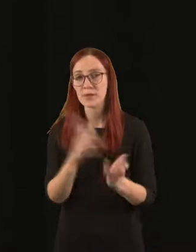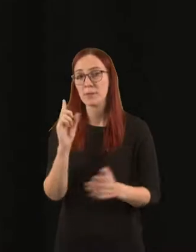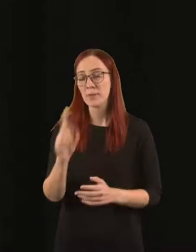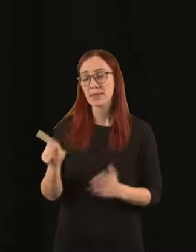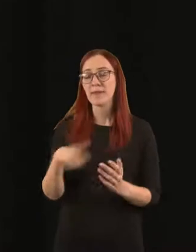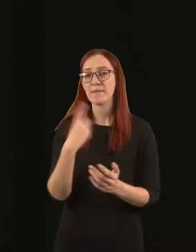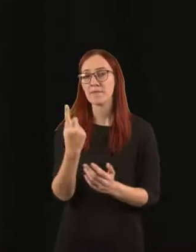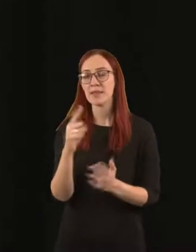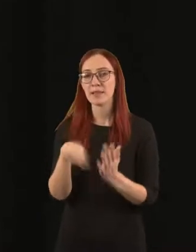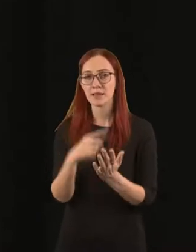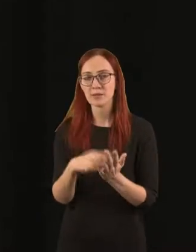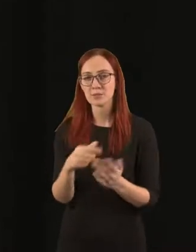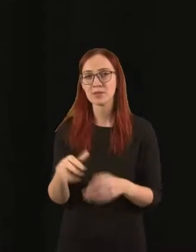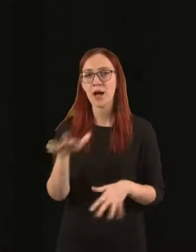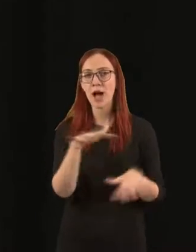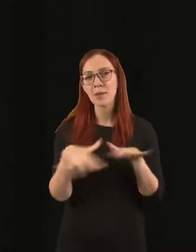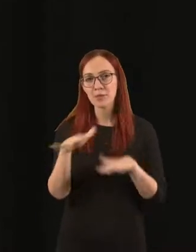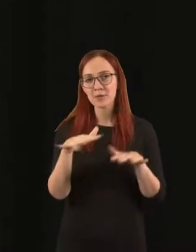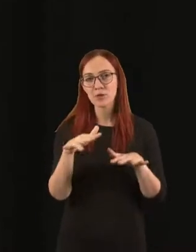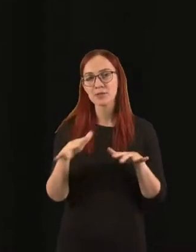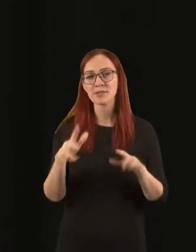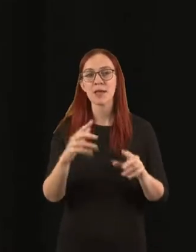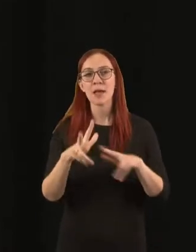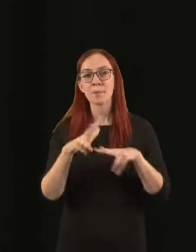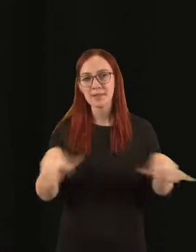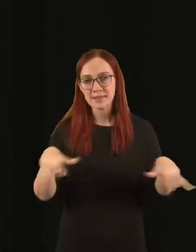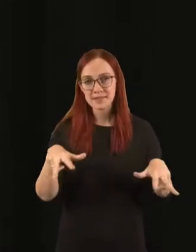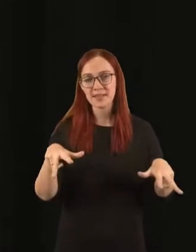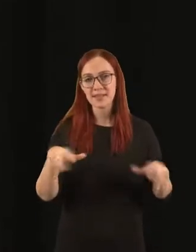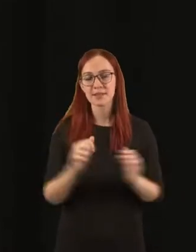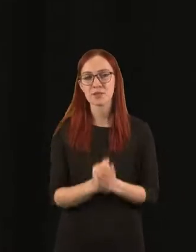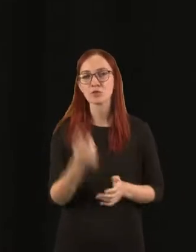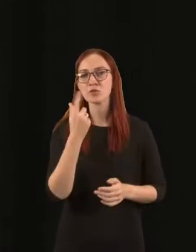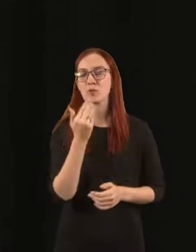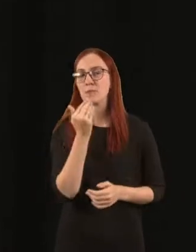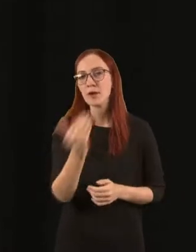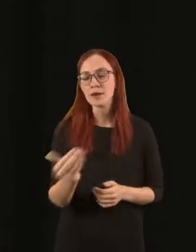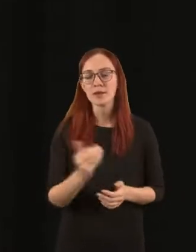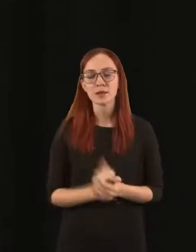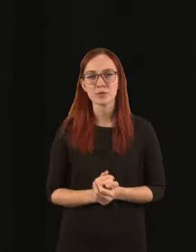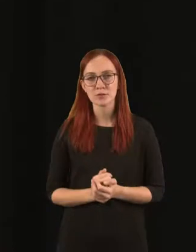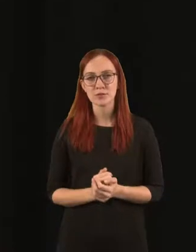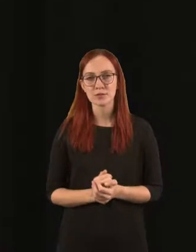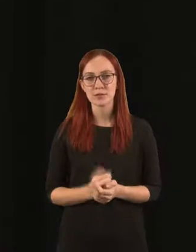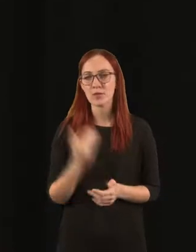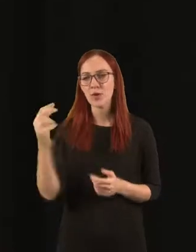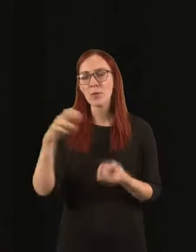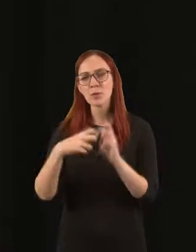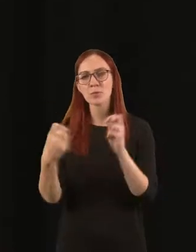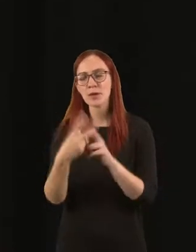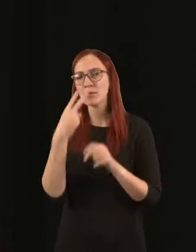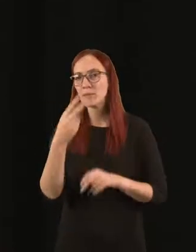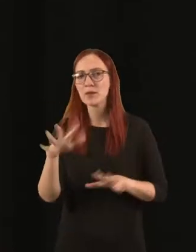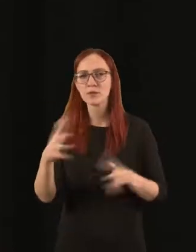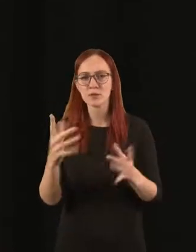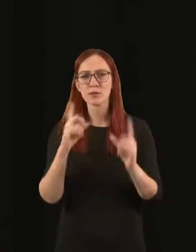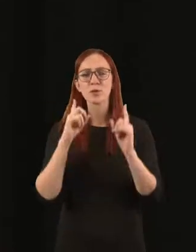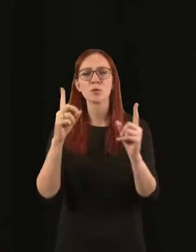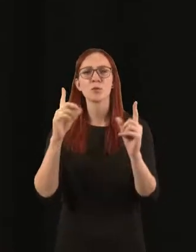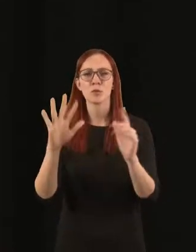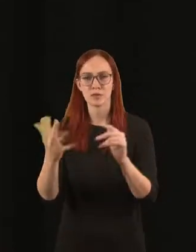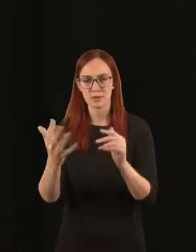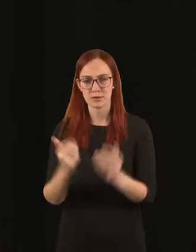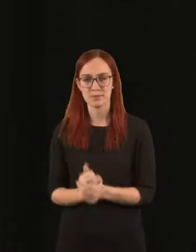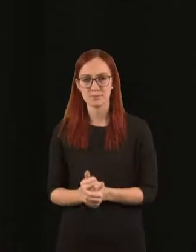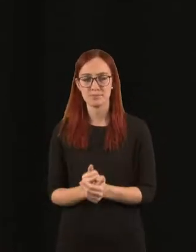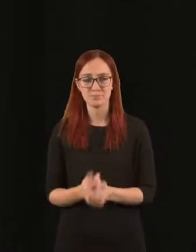funds for changing the situation. Right, Vice Minister of Environment and Gintarė Krušnienė,